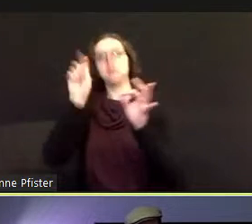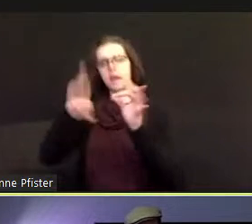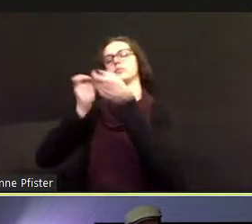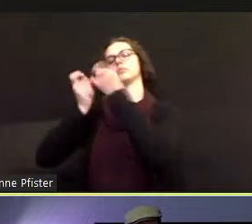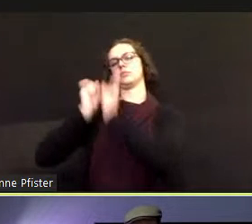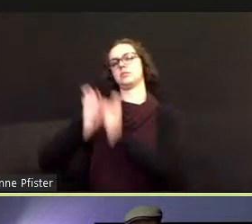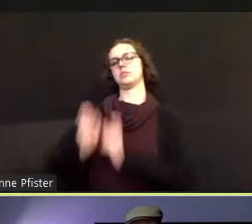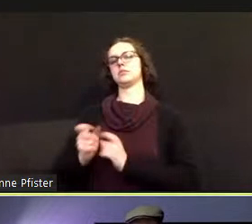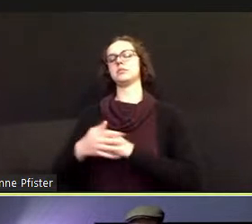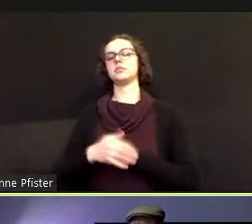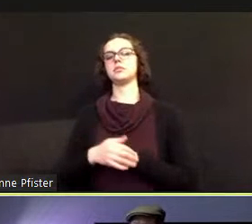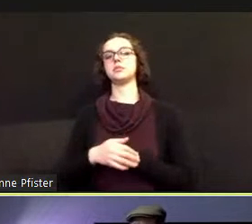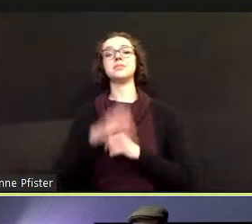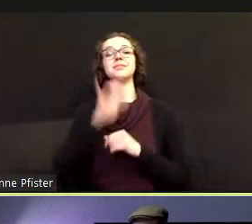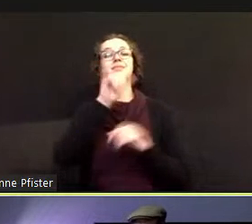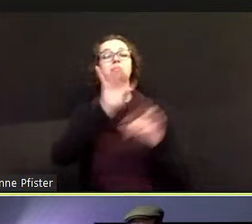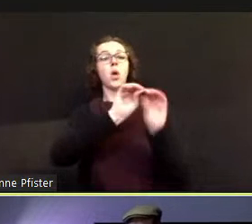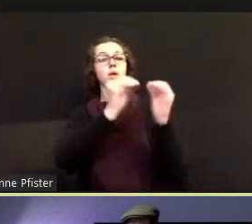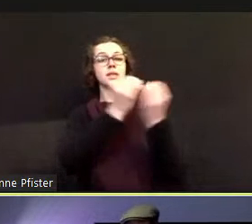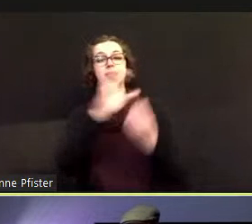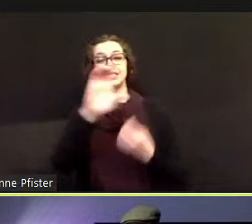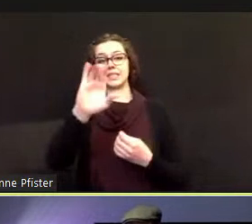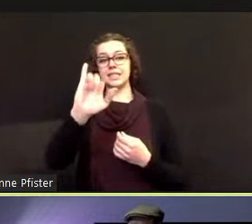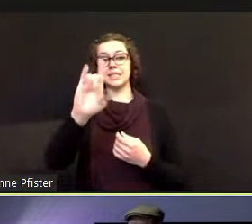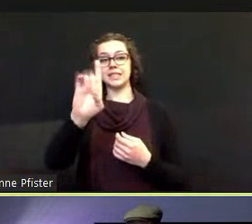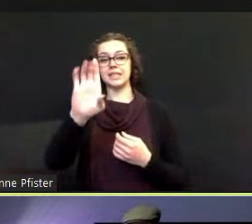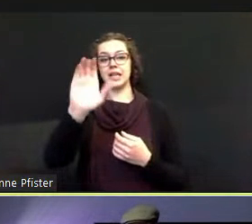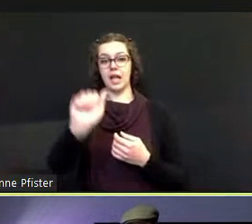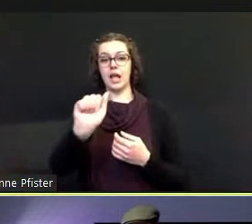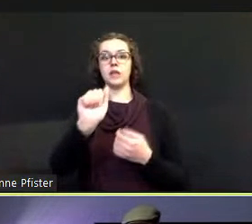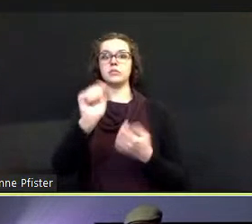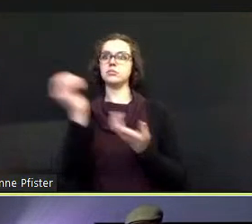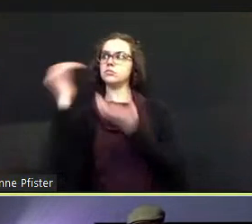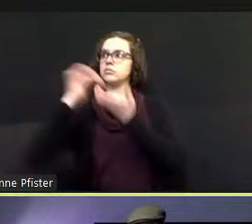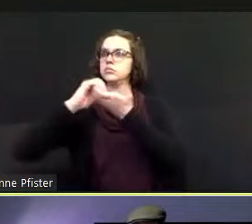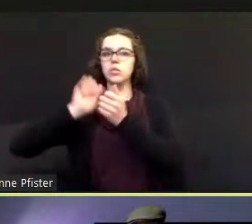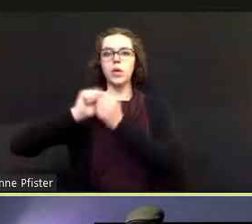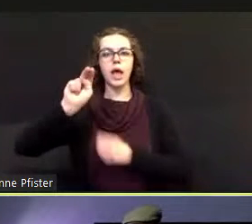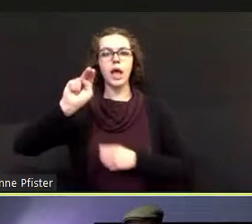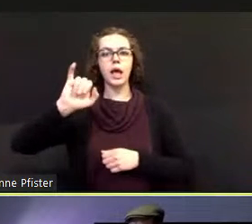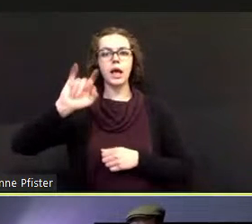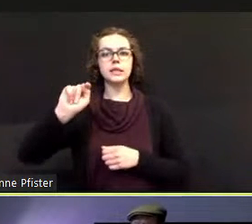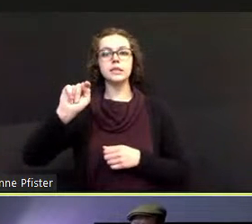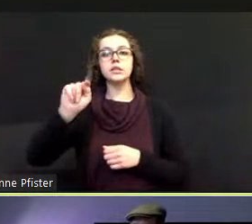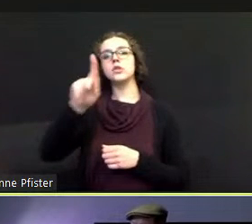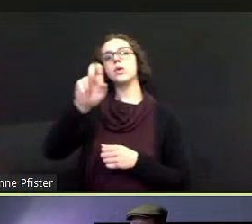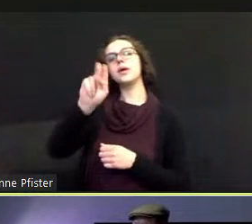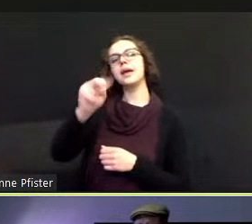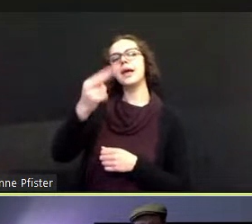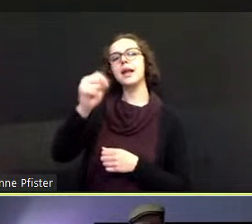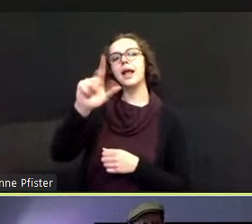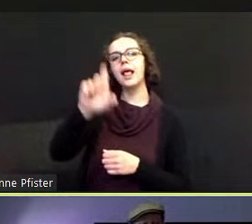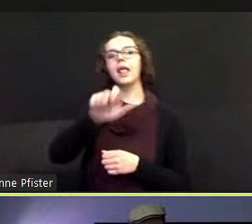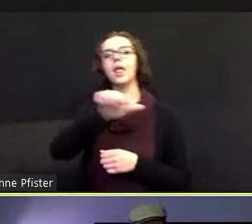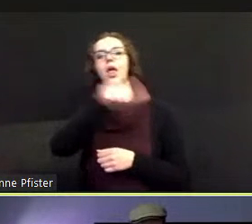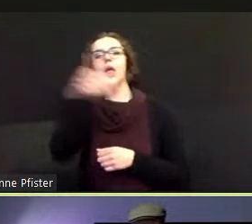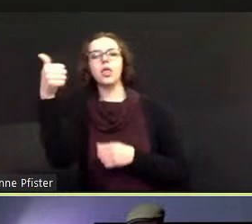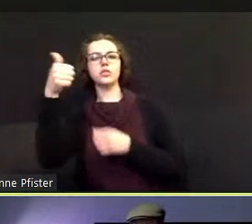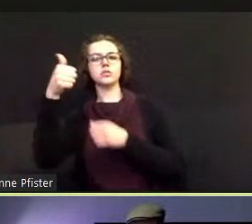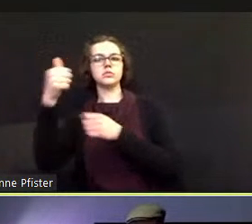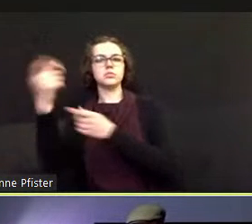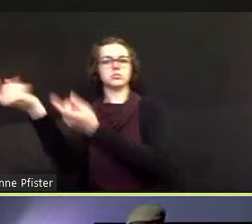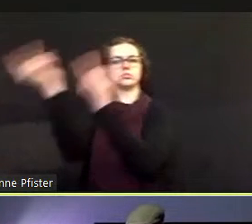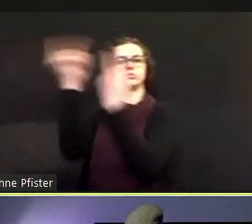that organization had strong connections to MIT. And so folks like Ken Hale and others came down, and among them was